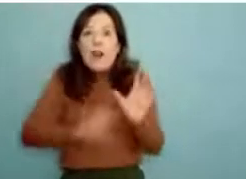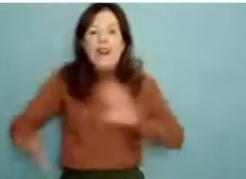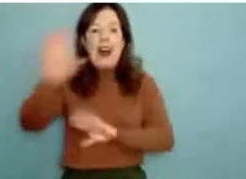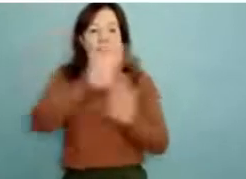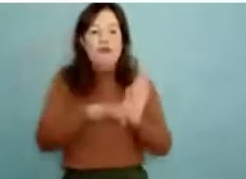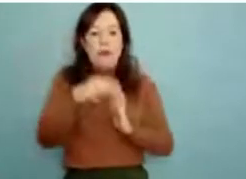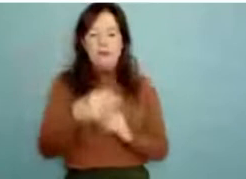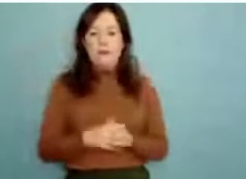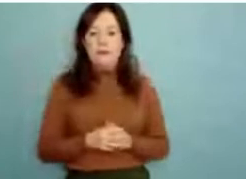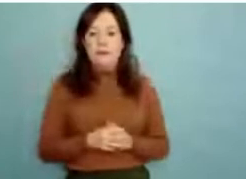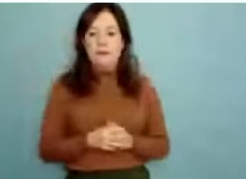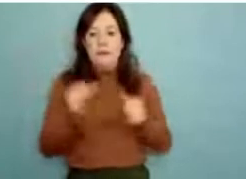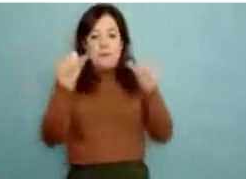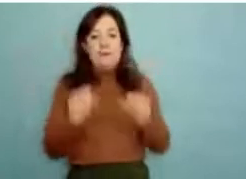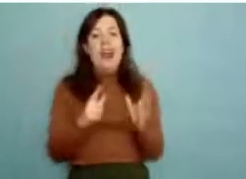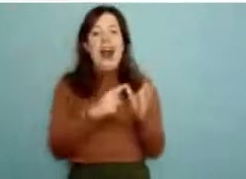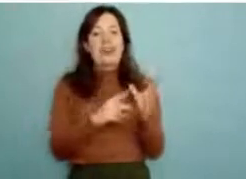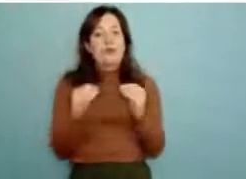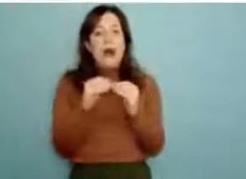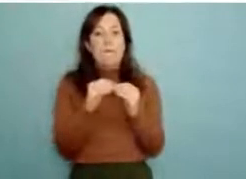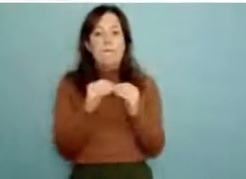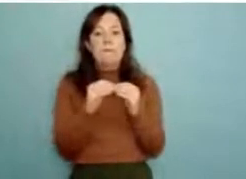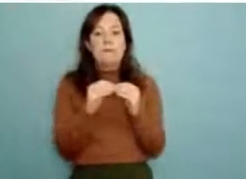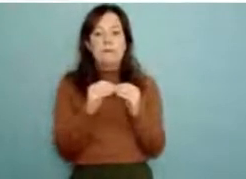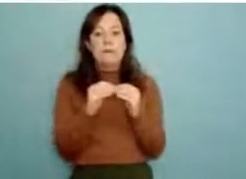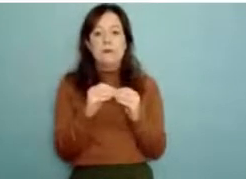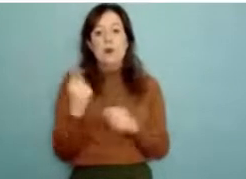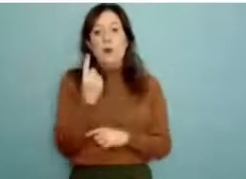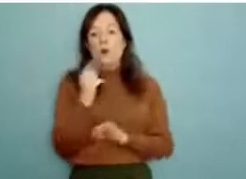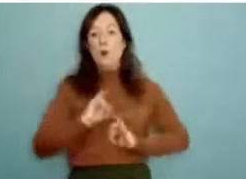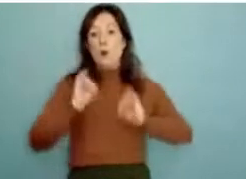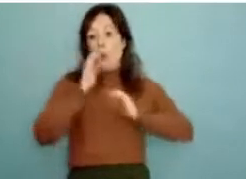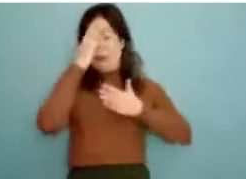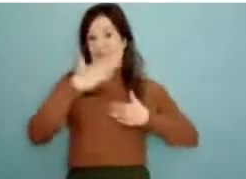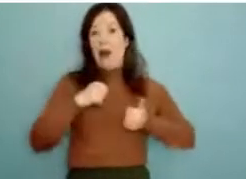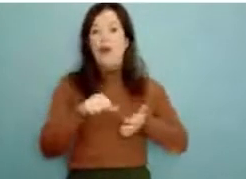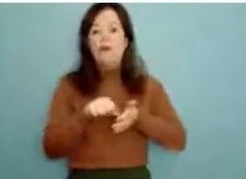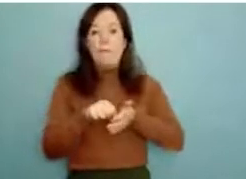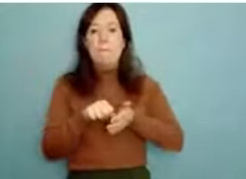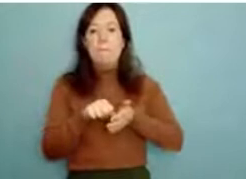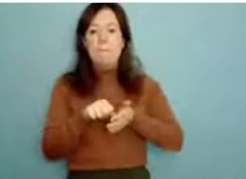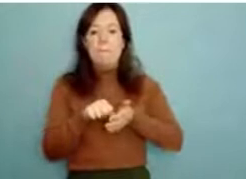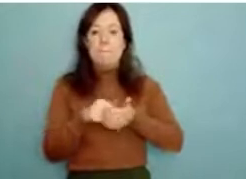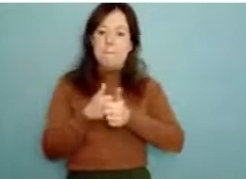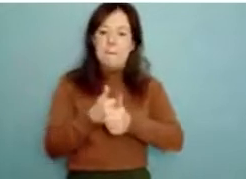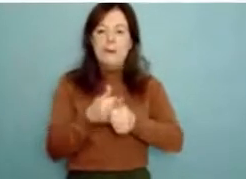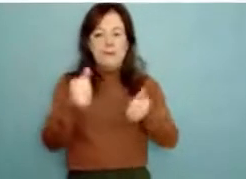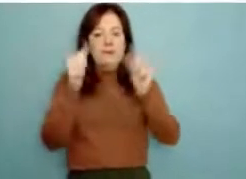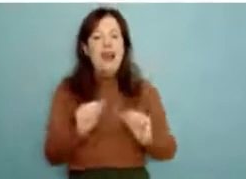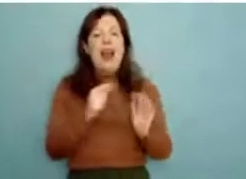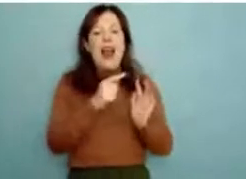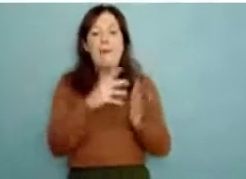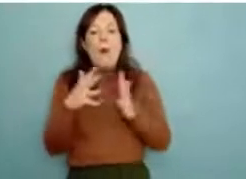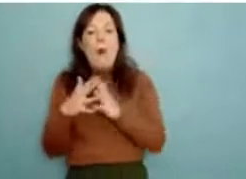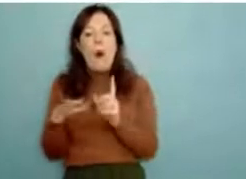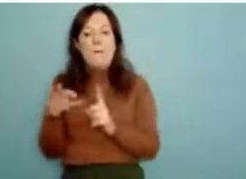will be presenting on the use of measures with people with severe mental health problems. Emma Warnock-Parks will be demonstrating